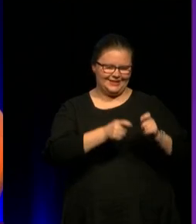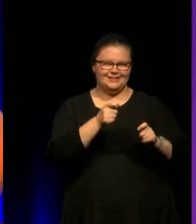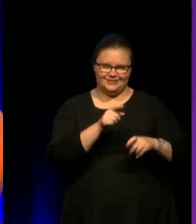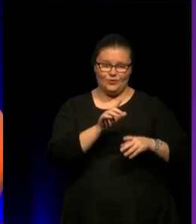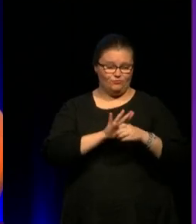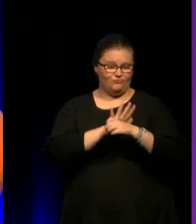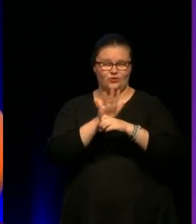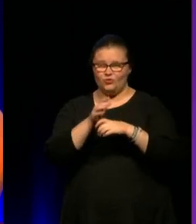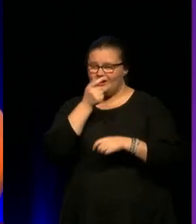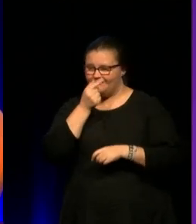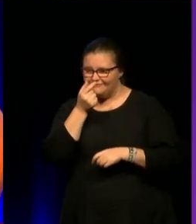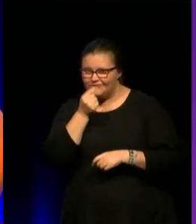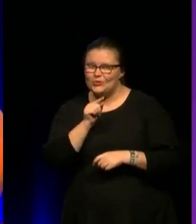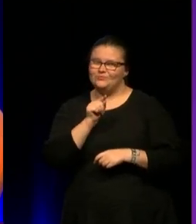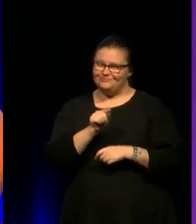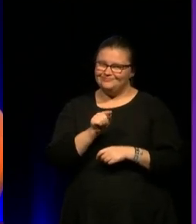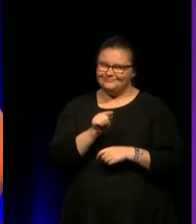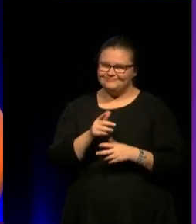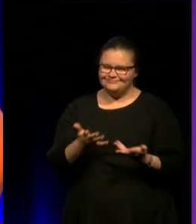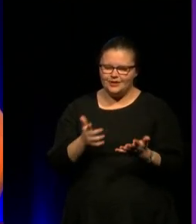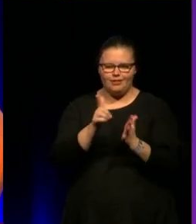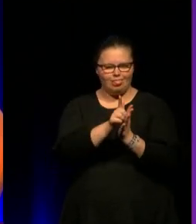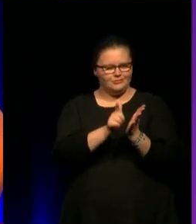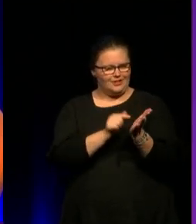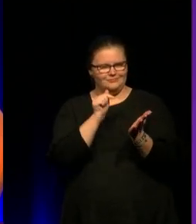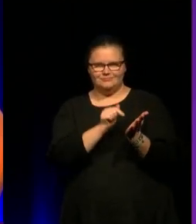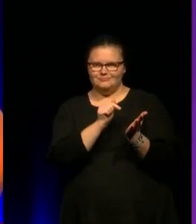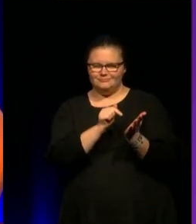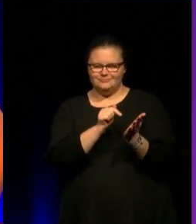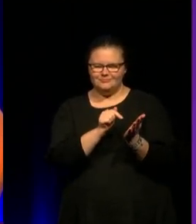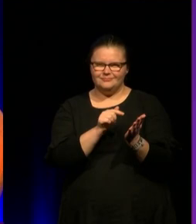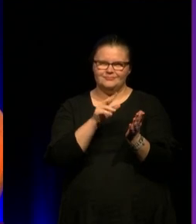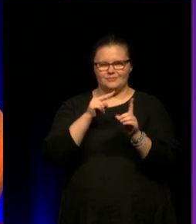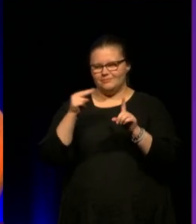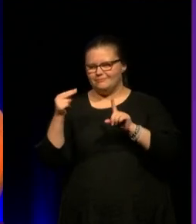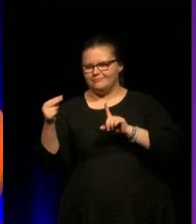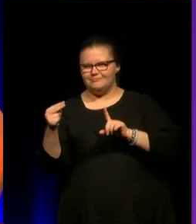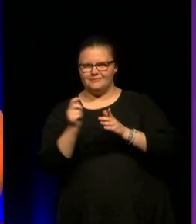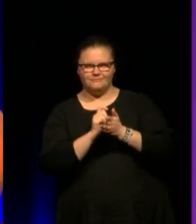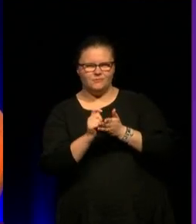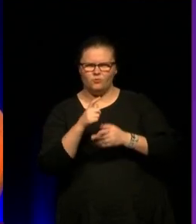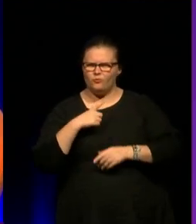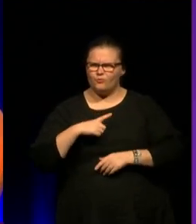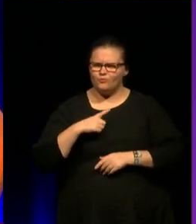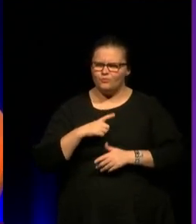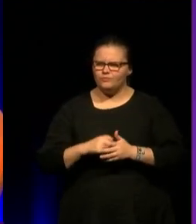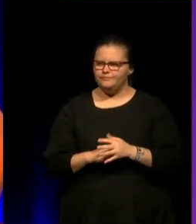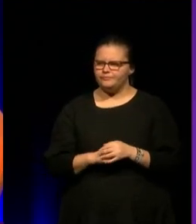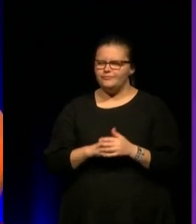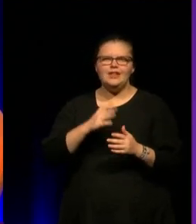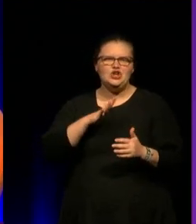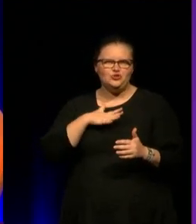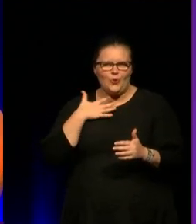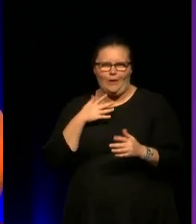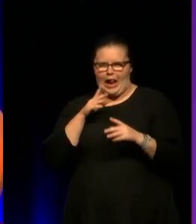disease. Mm. And that legislation was really written through the perspective of not wanting testing to go